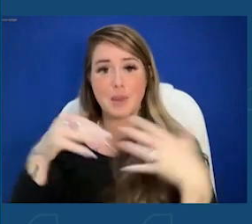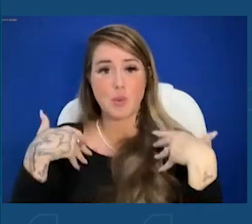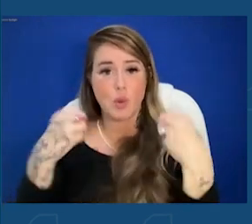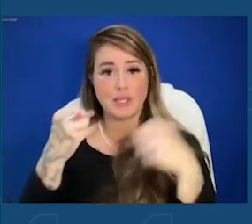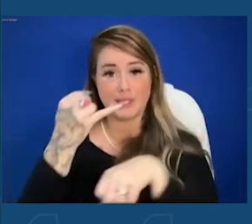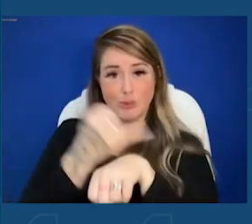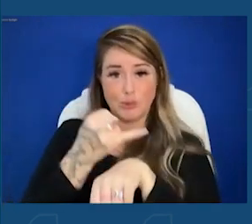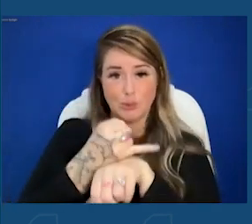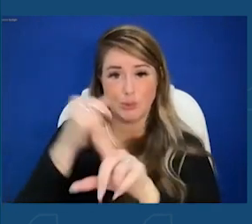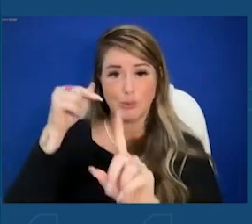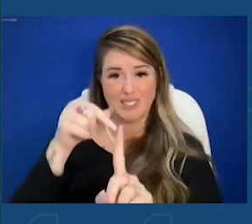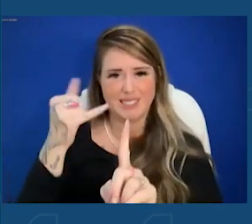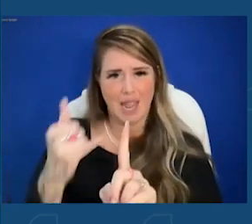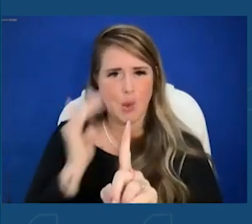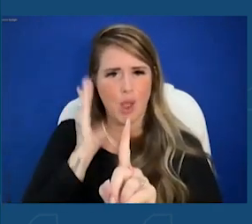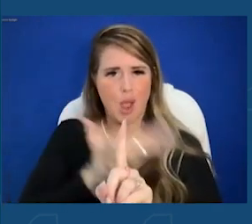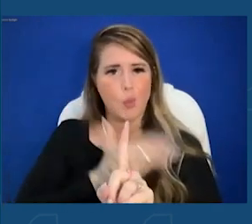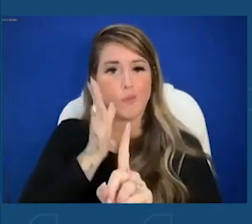future.